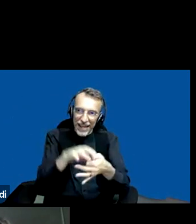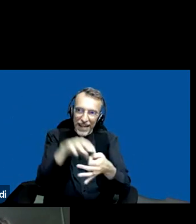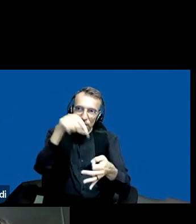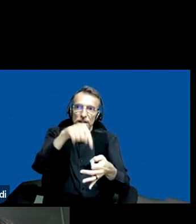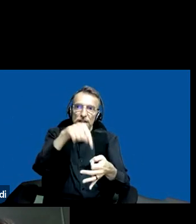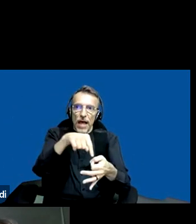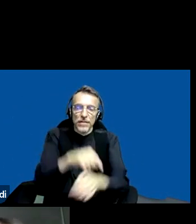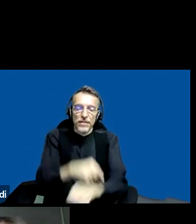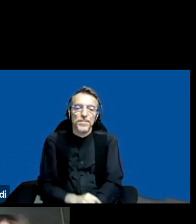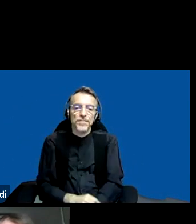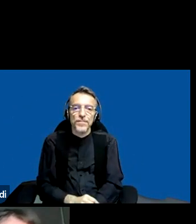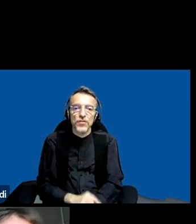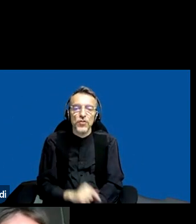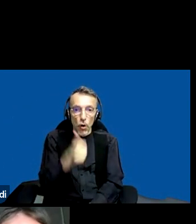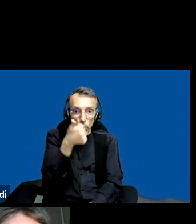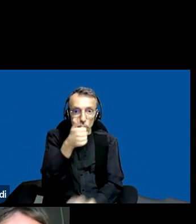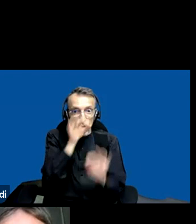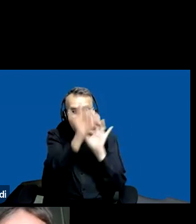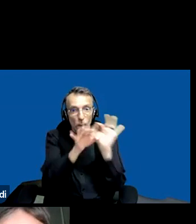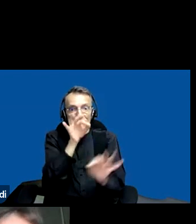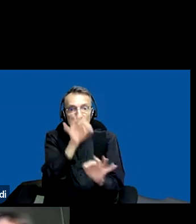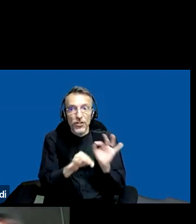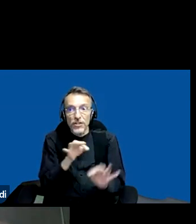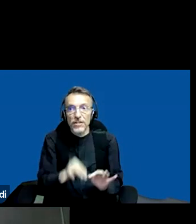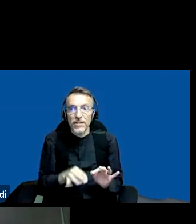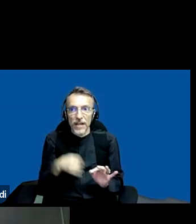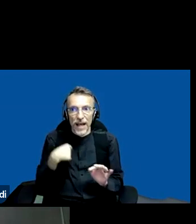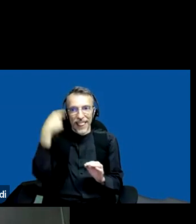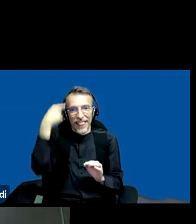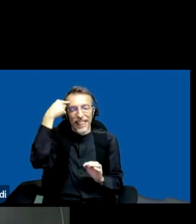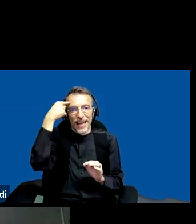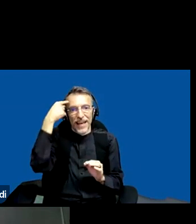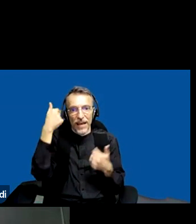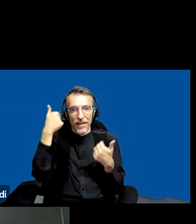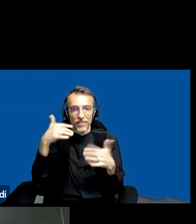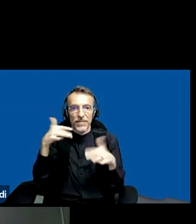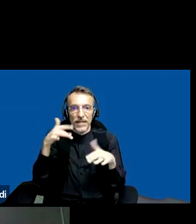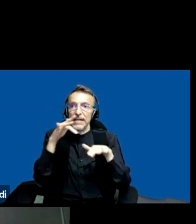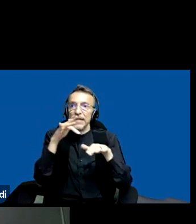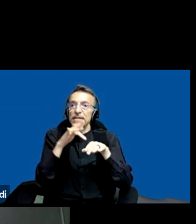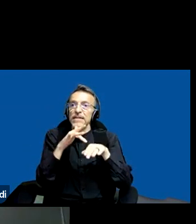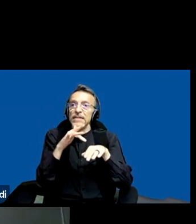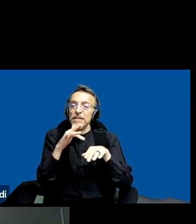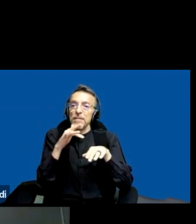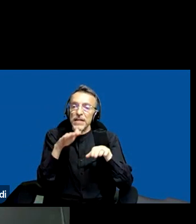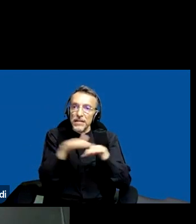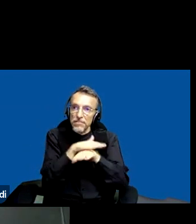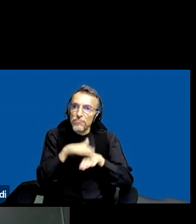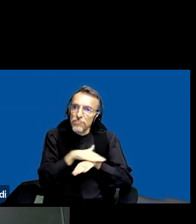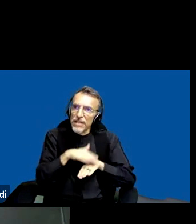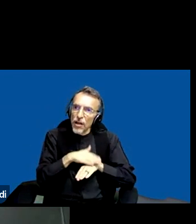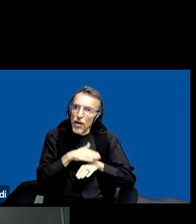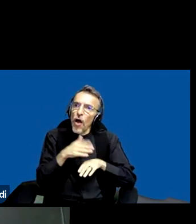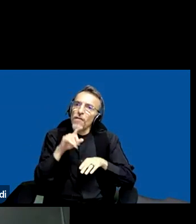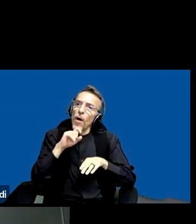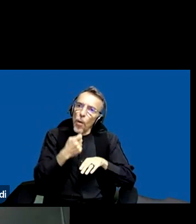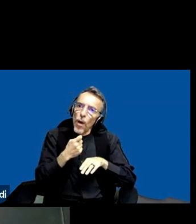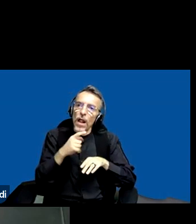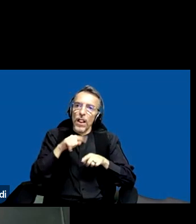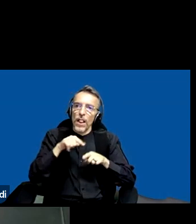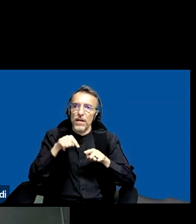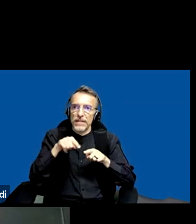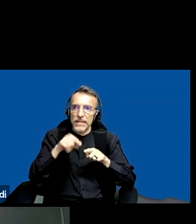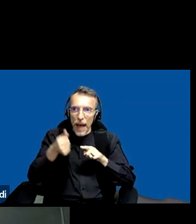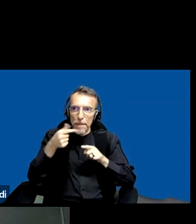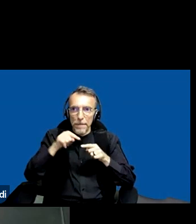So really good questions, and I think there will all be things that are touched upon by later lectures in the series. So